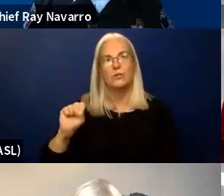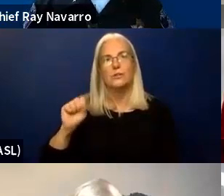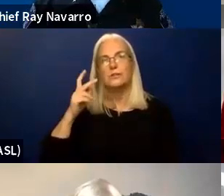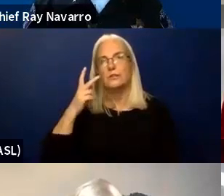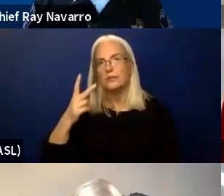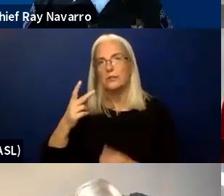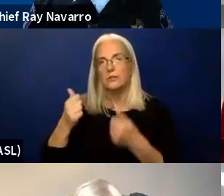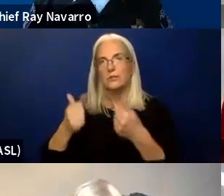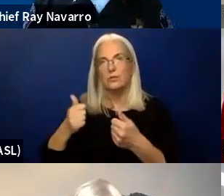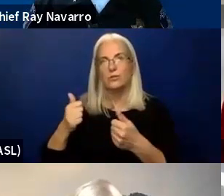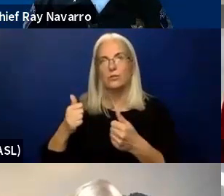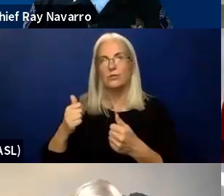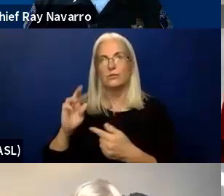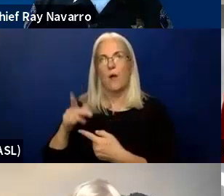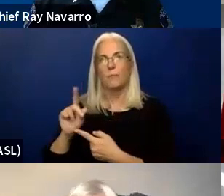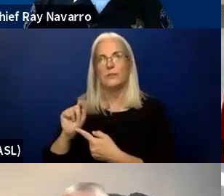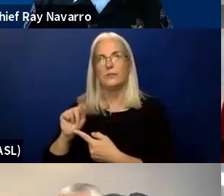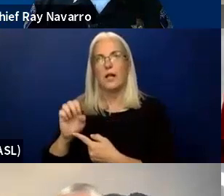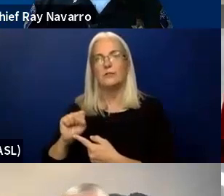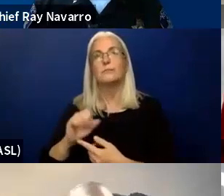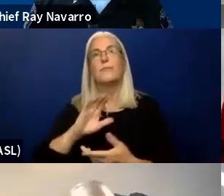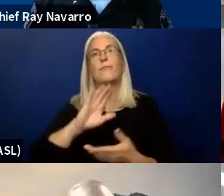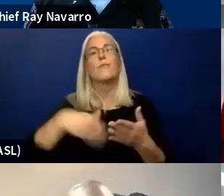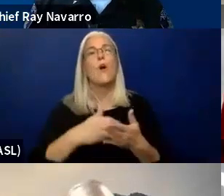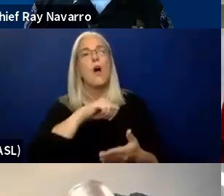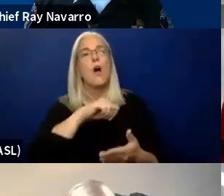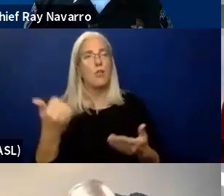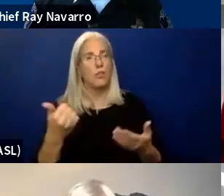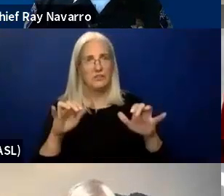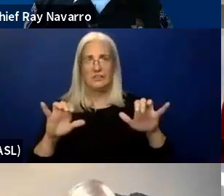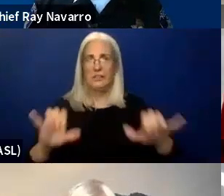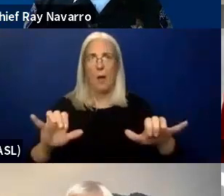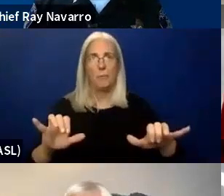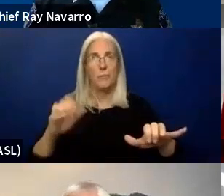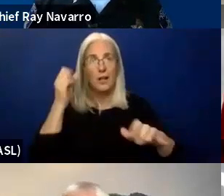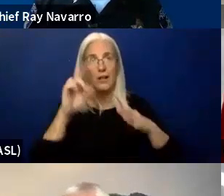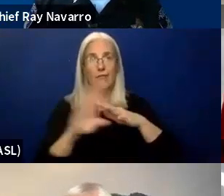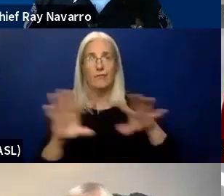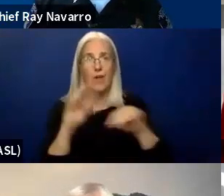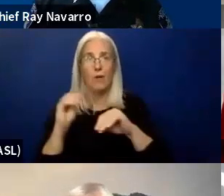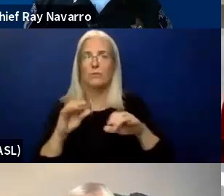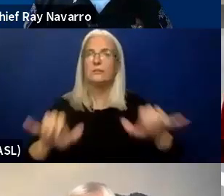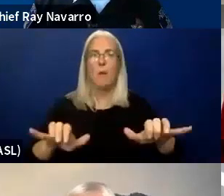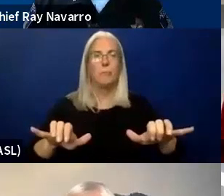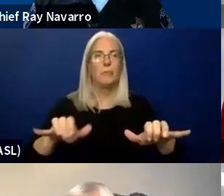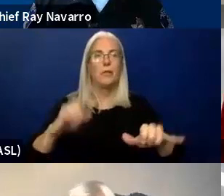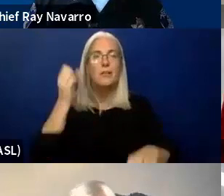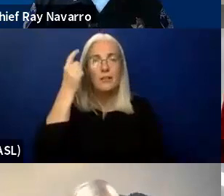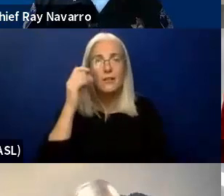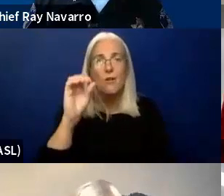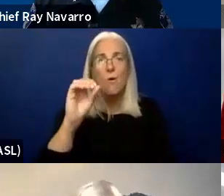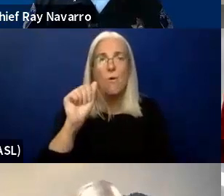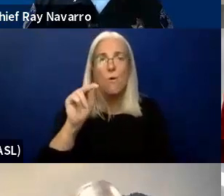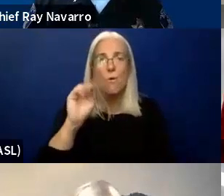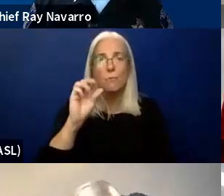includes the city or the area of Oakmont, and it's unlawful to enter these particular areas. I